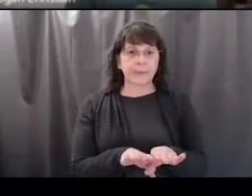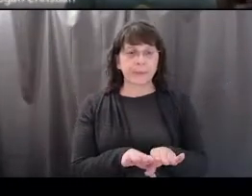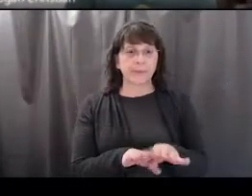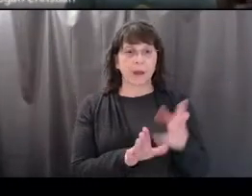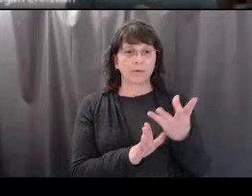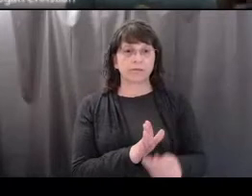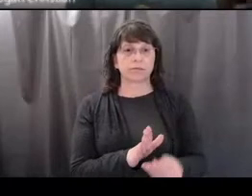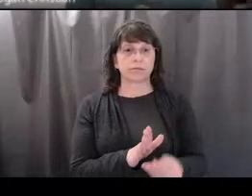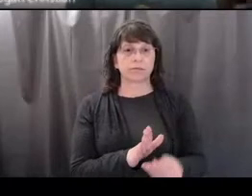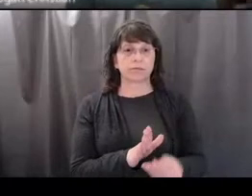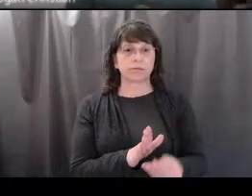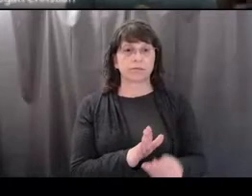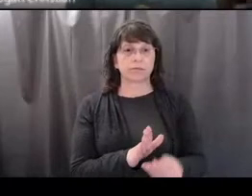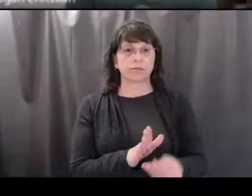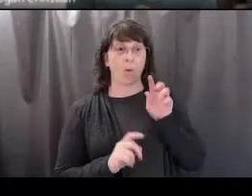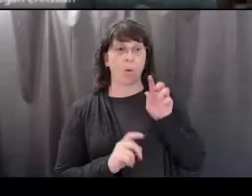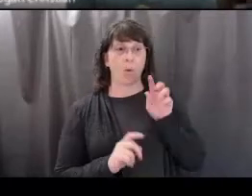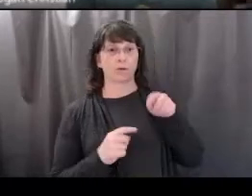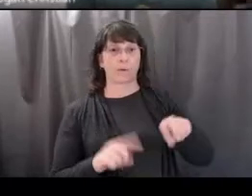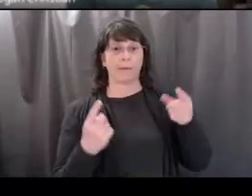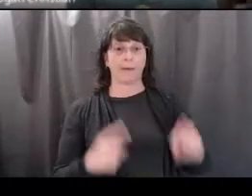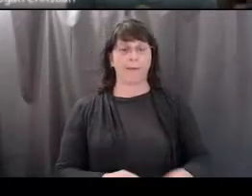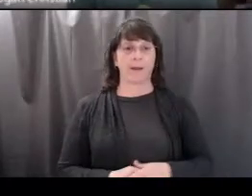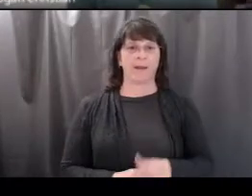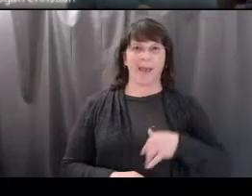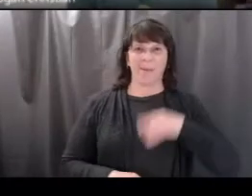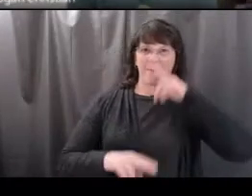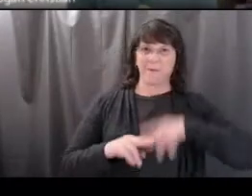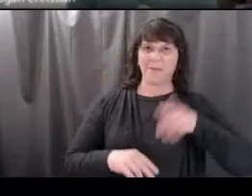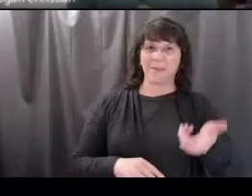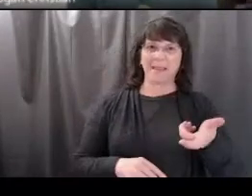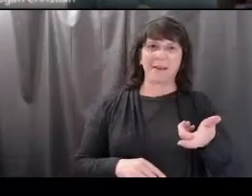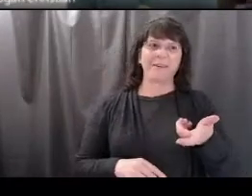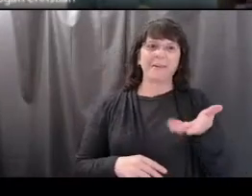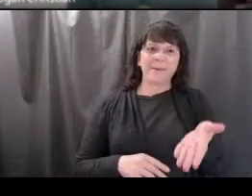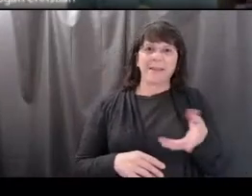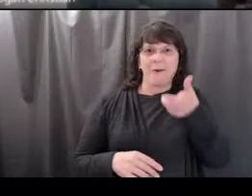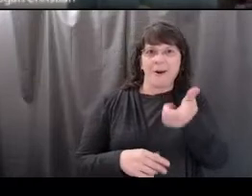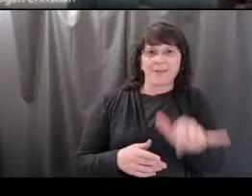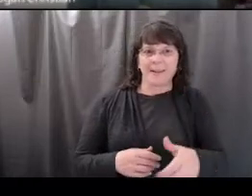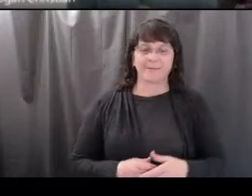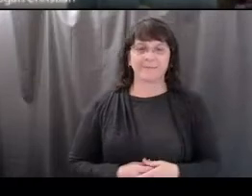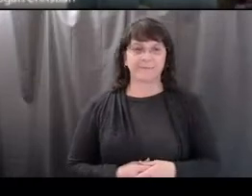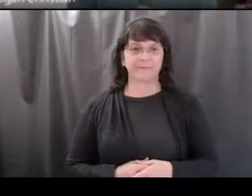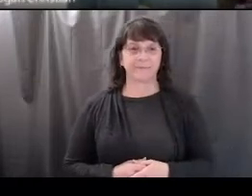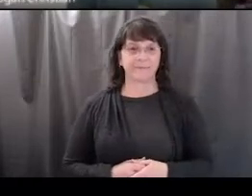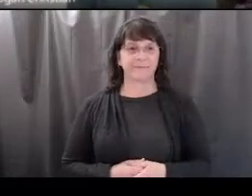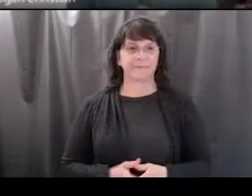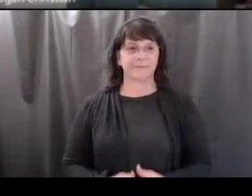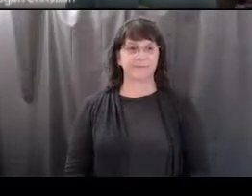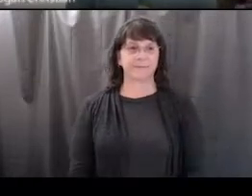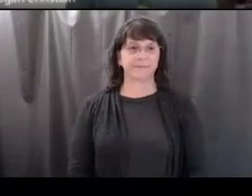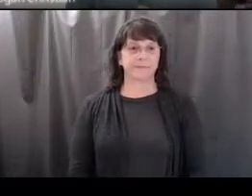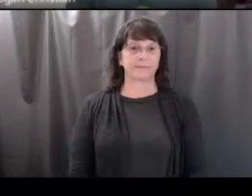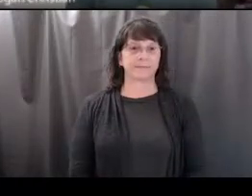There's some people watching this happen. Wouldn't that have been fun to be there when this happened?